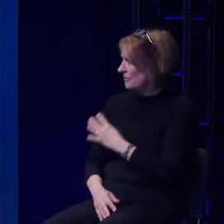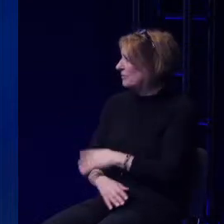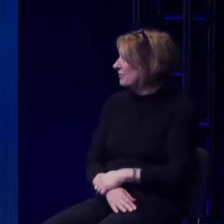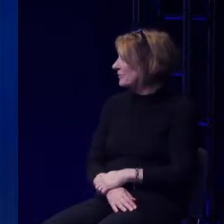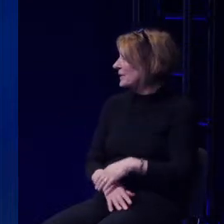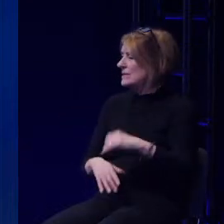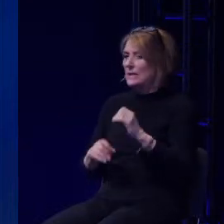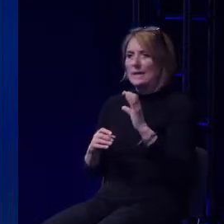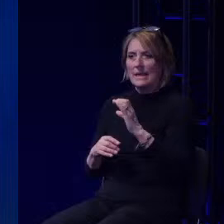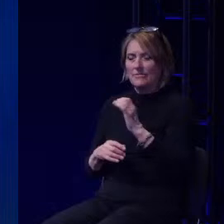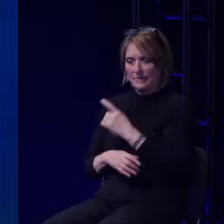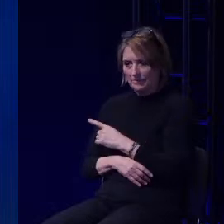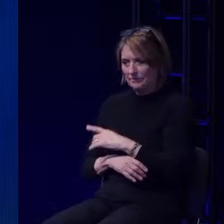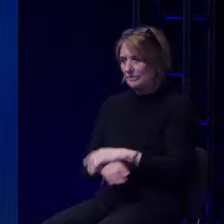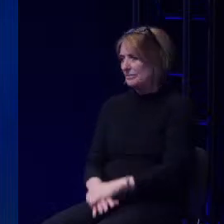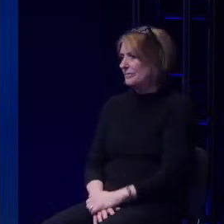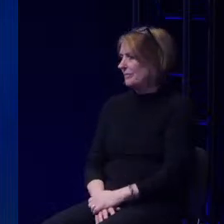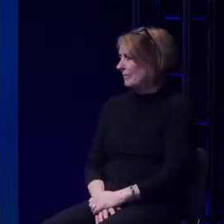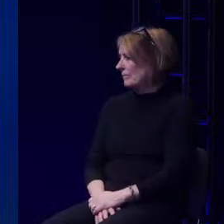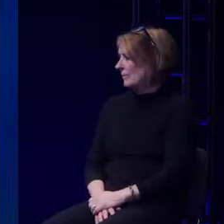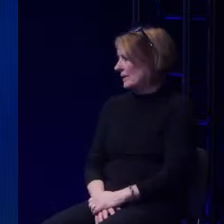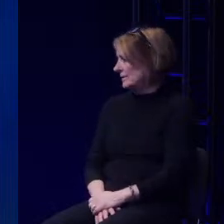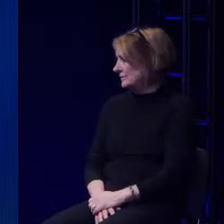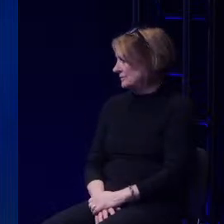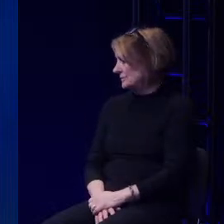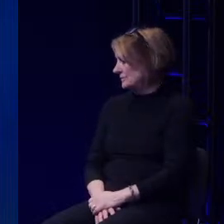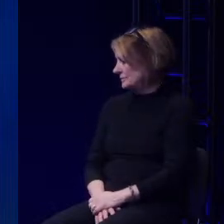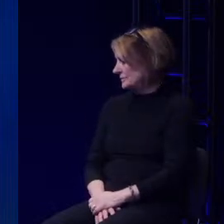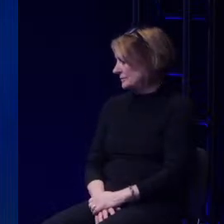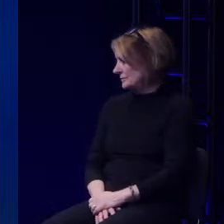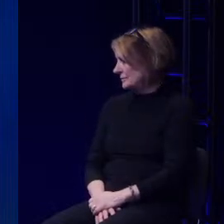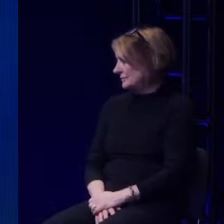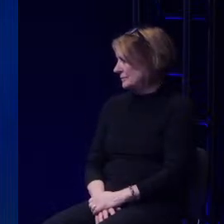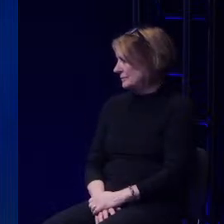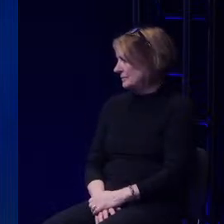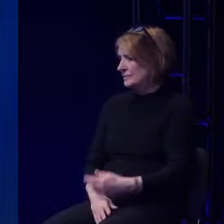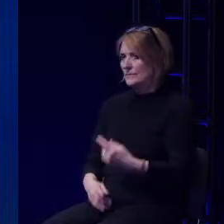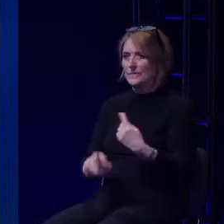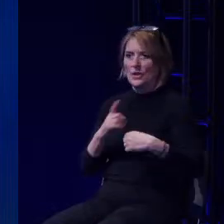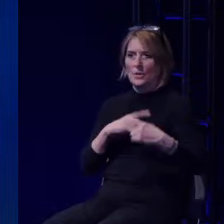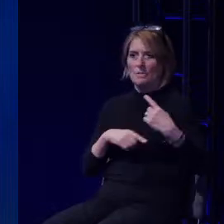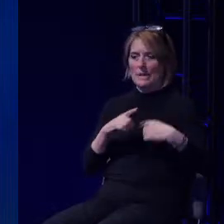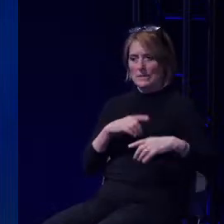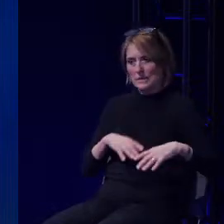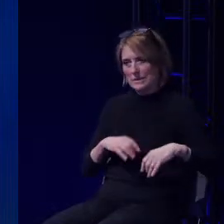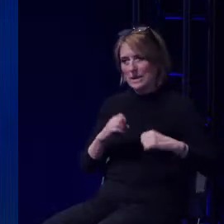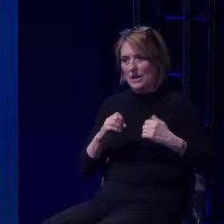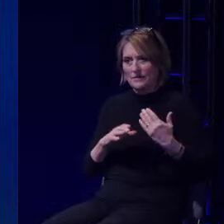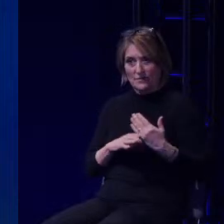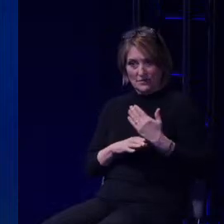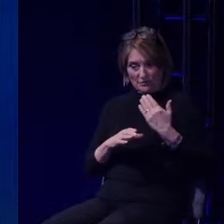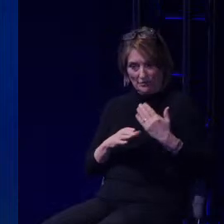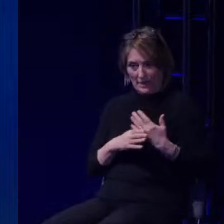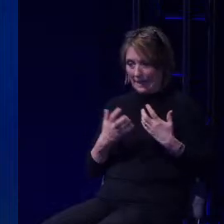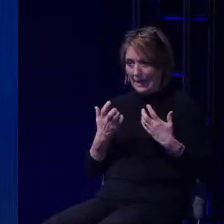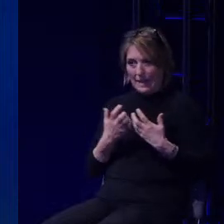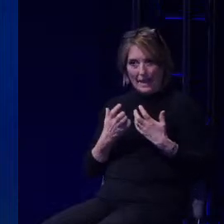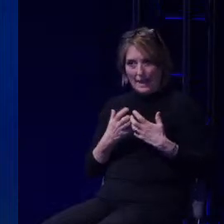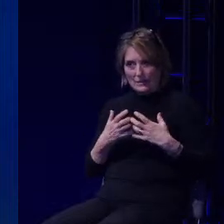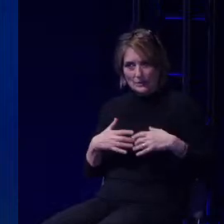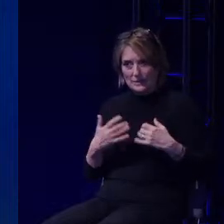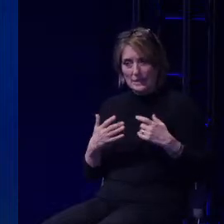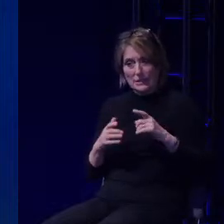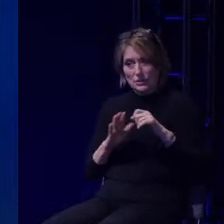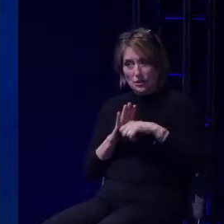start with you, Catherine, if I may. So basically, going back to the beginning of your career, how did you start, and was